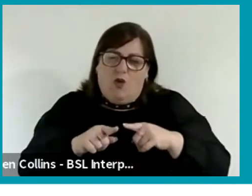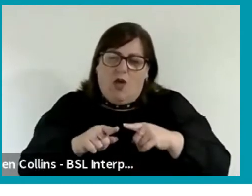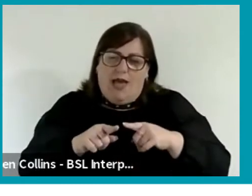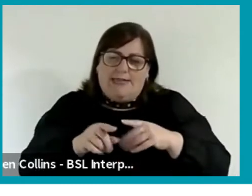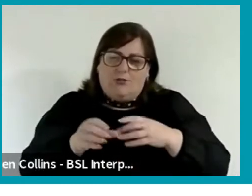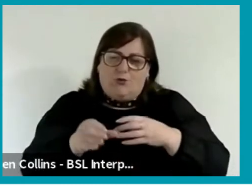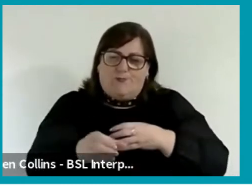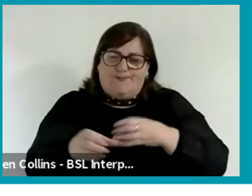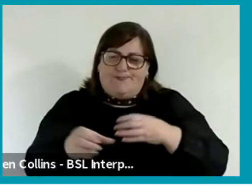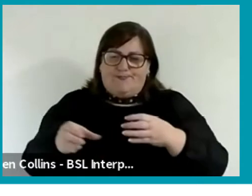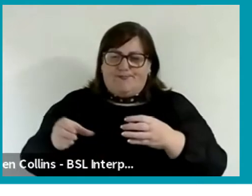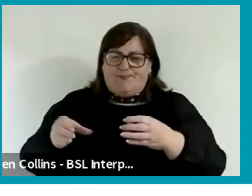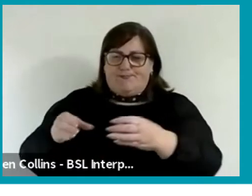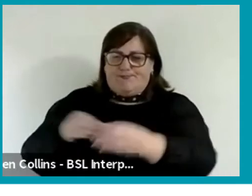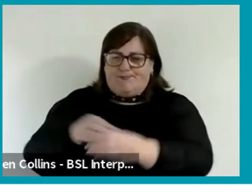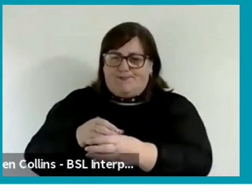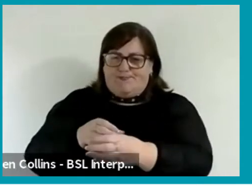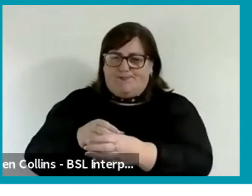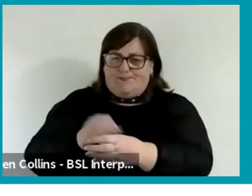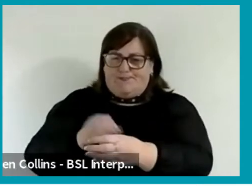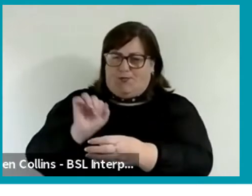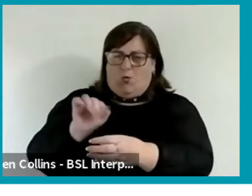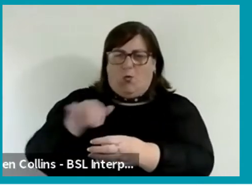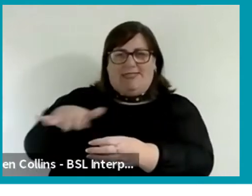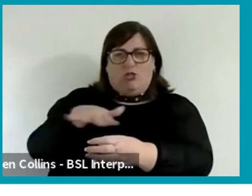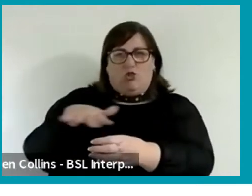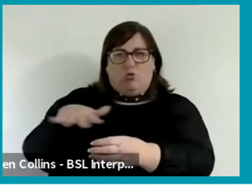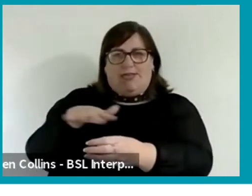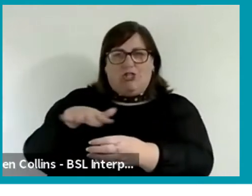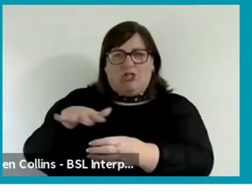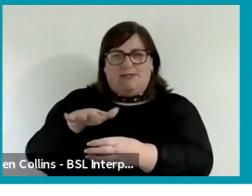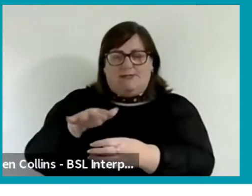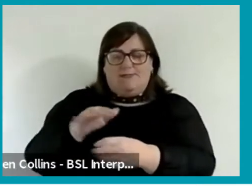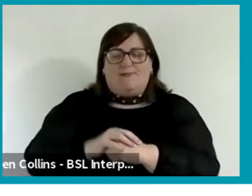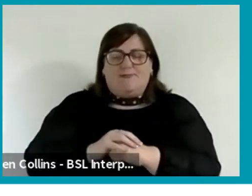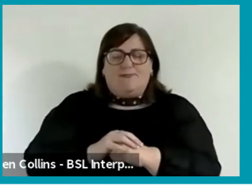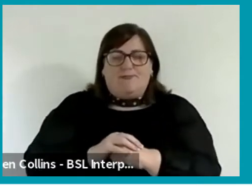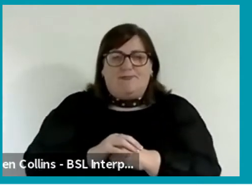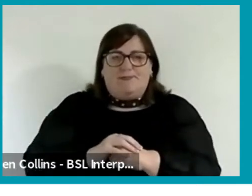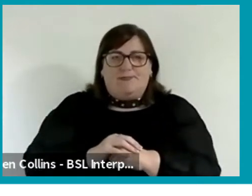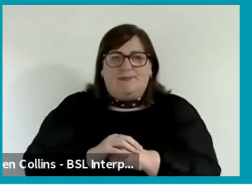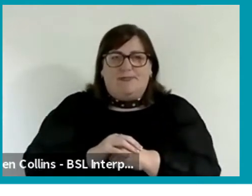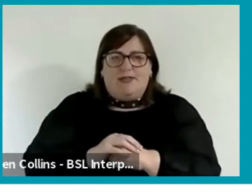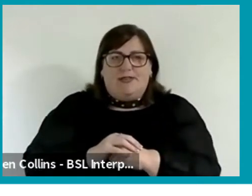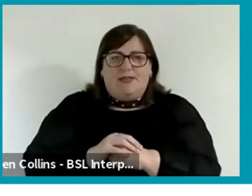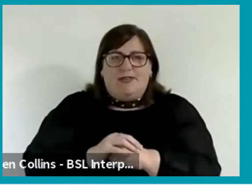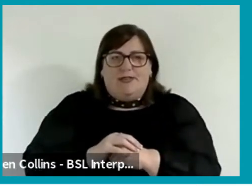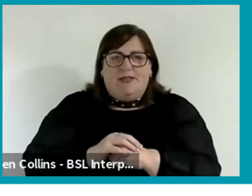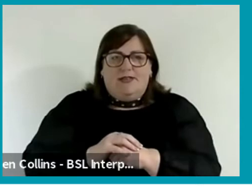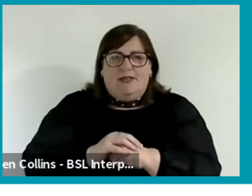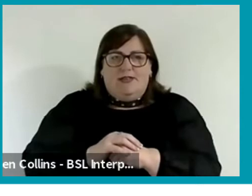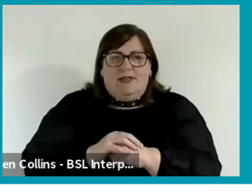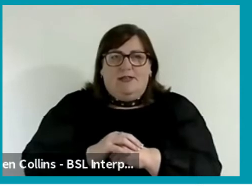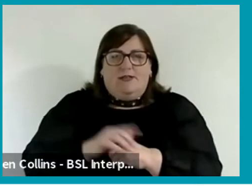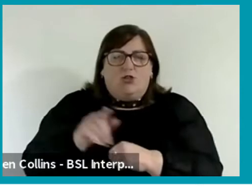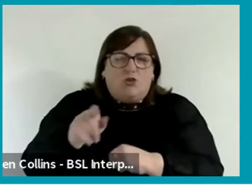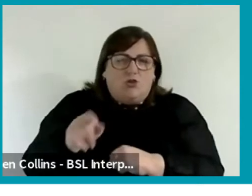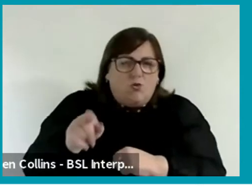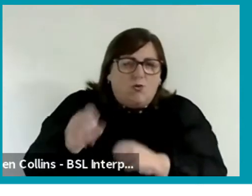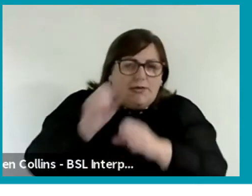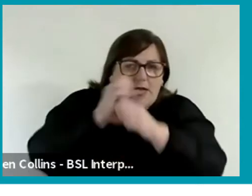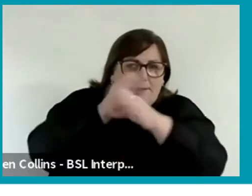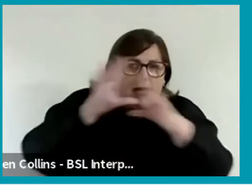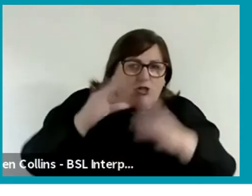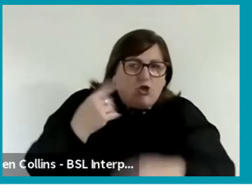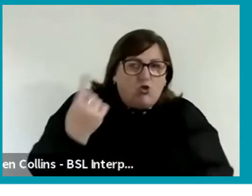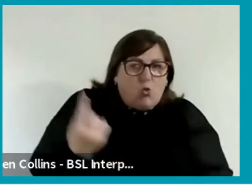being inclusive, when it comes to open recruitment process. I encourage you to do the opposite. Imagine you are a recruiter and you sit on the other